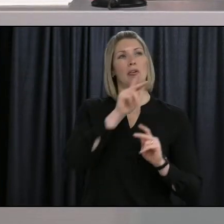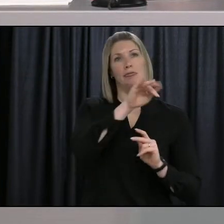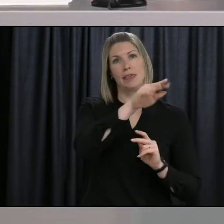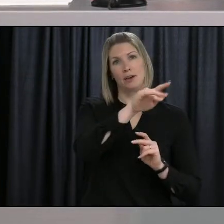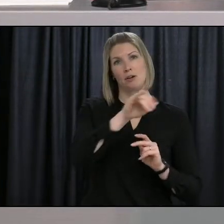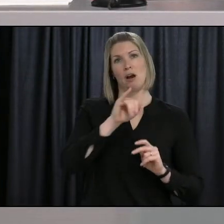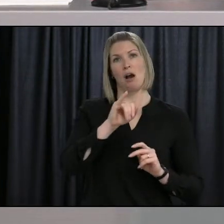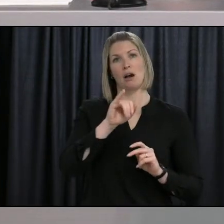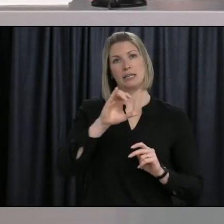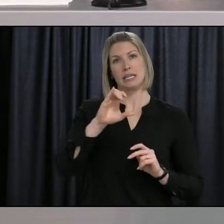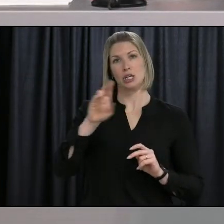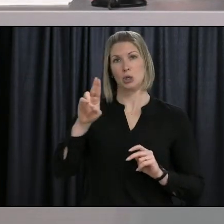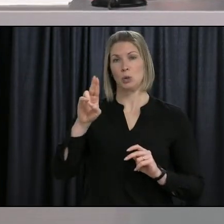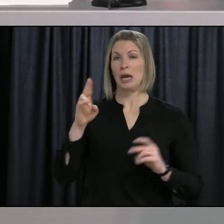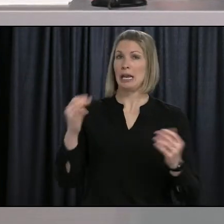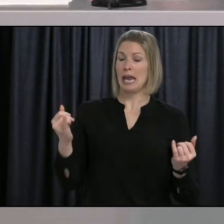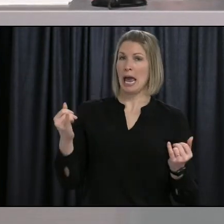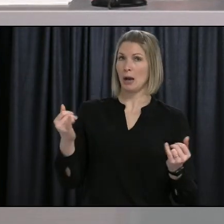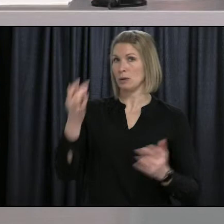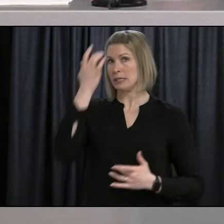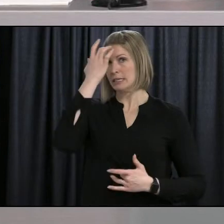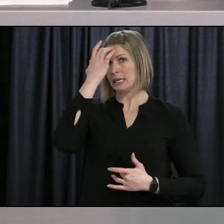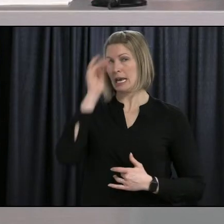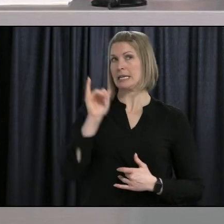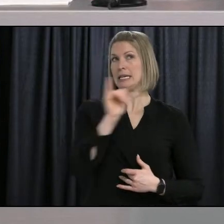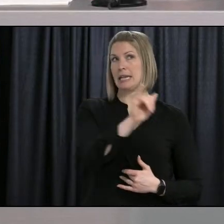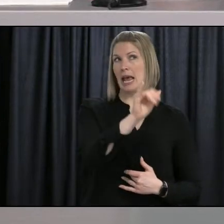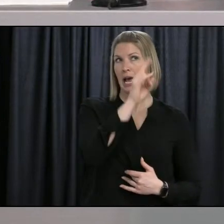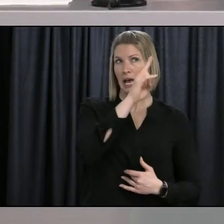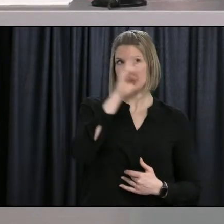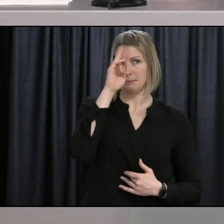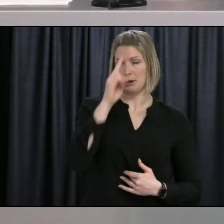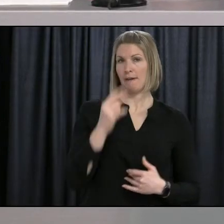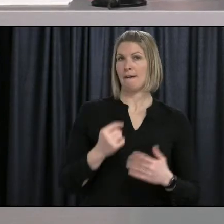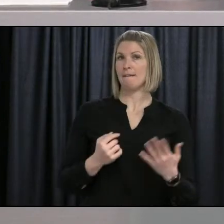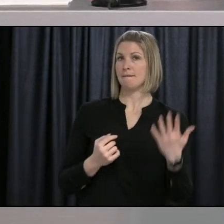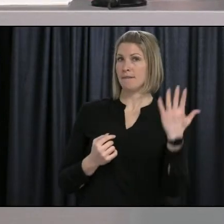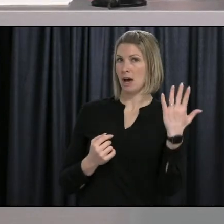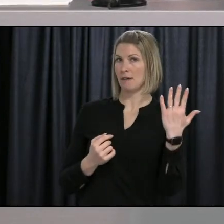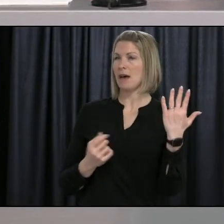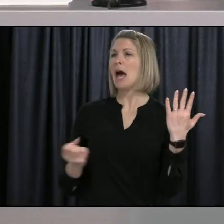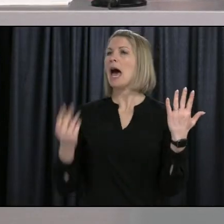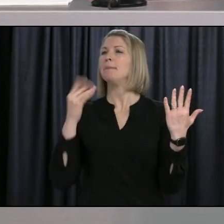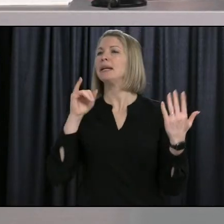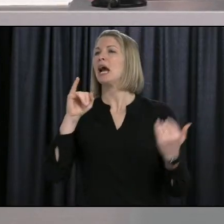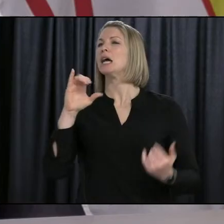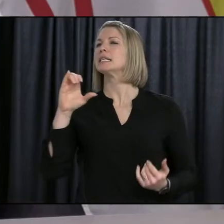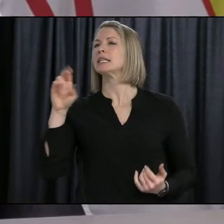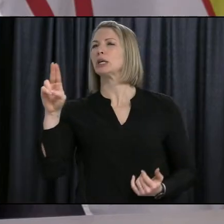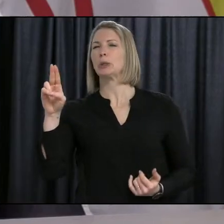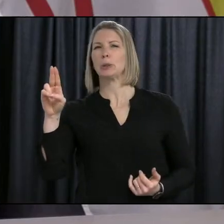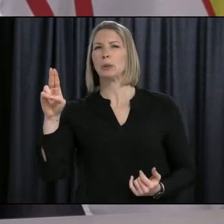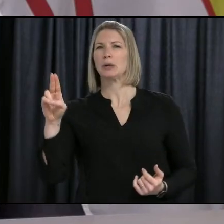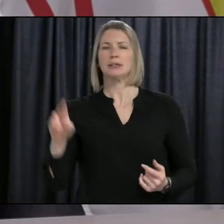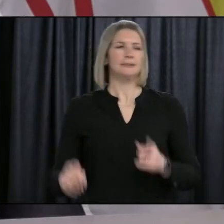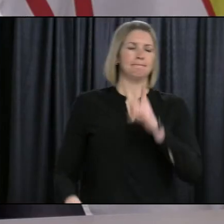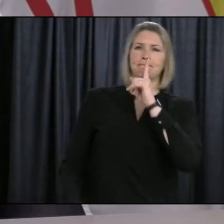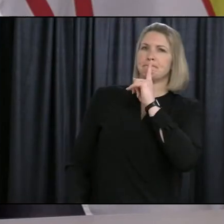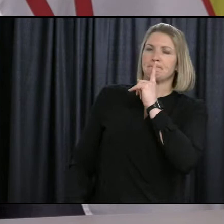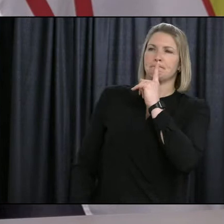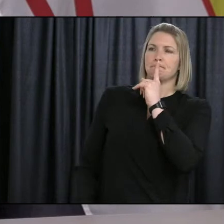are 5 people currently hospitalized. So I'm wondering how many of those are in the ICU? So I don't think I can go any